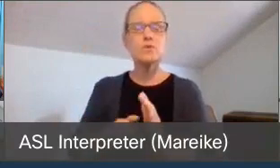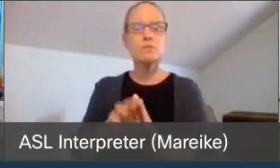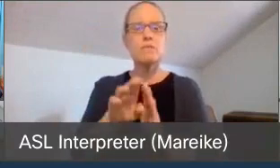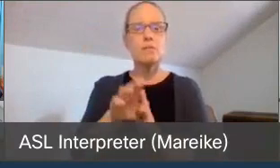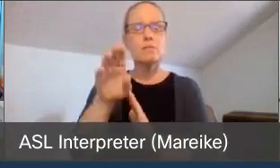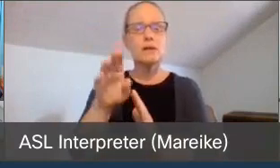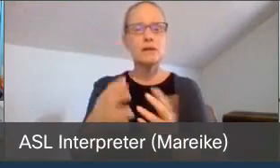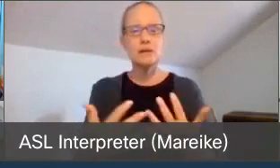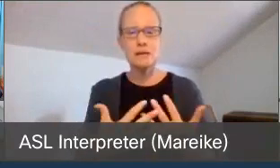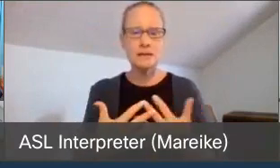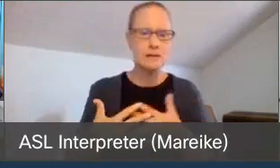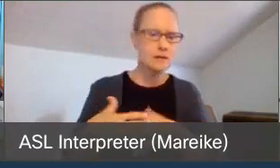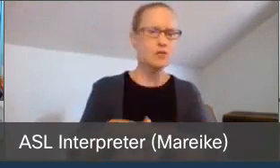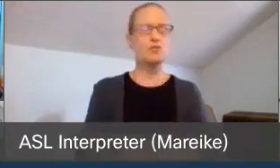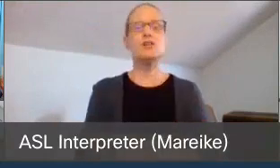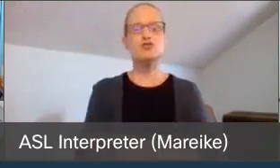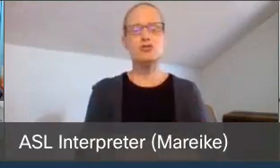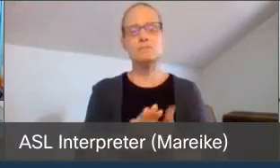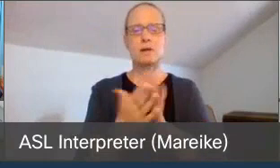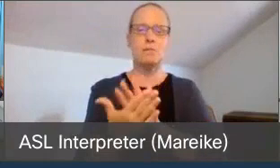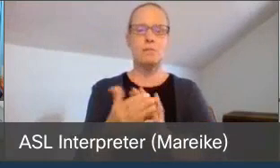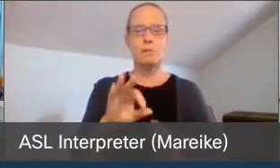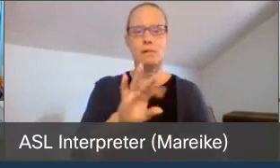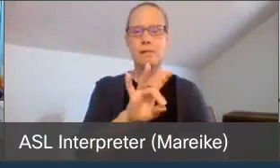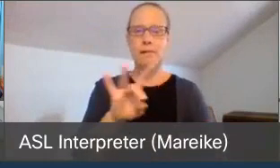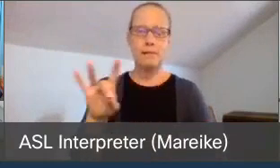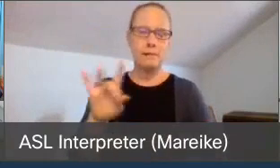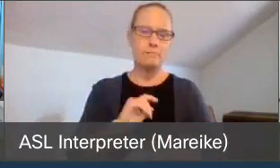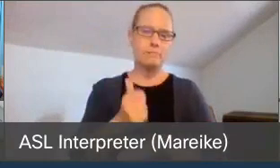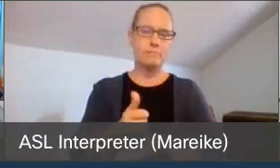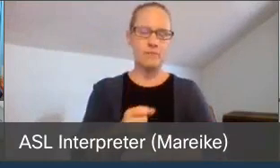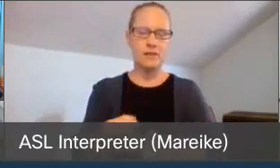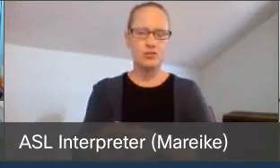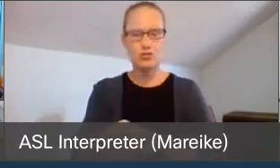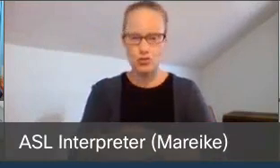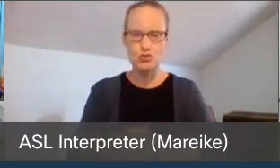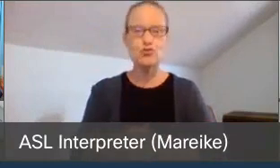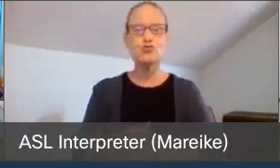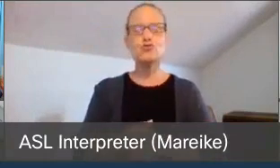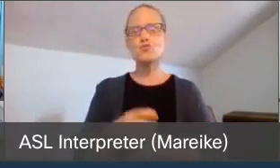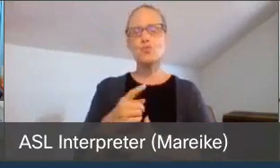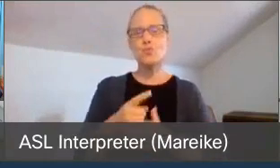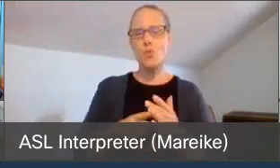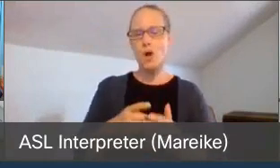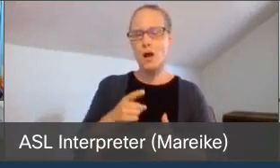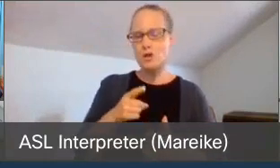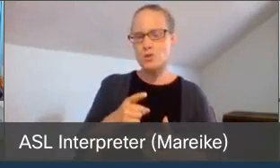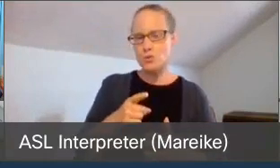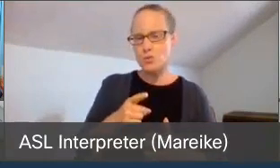this integration as 988 will be on the horizon next year. Sort of, what did you hear that,